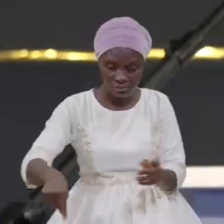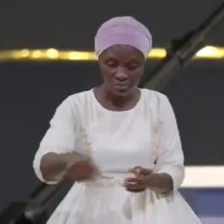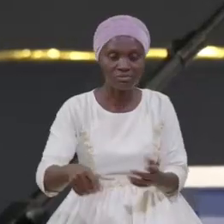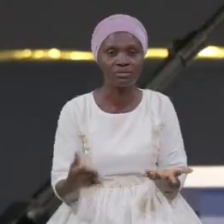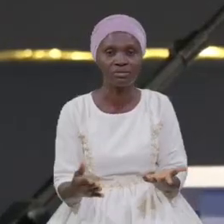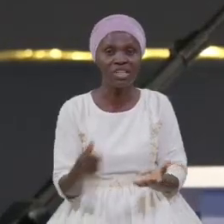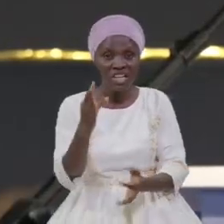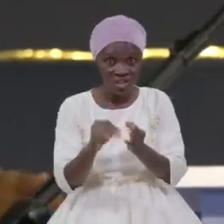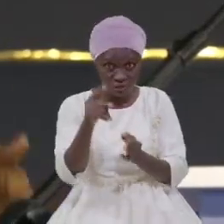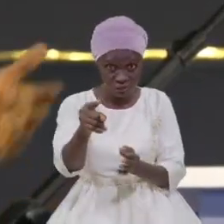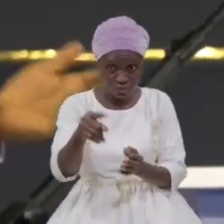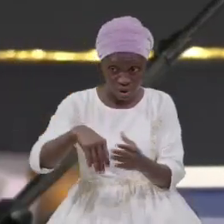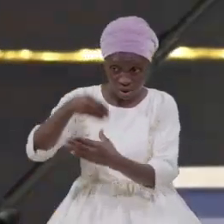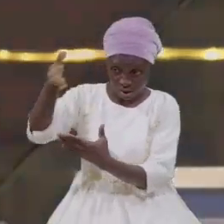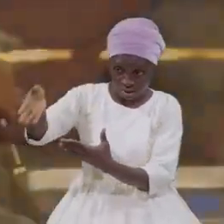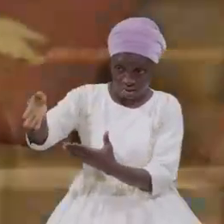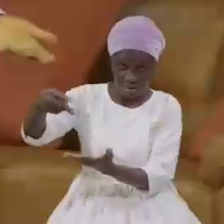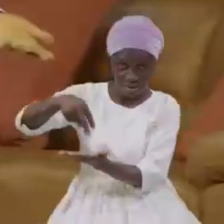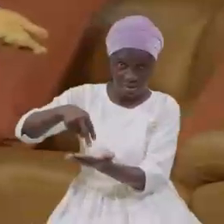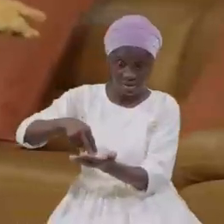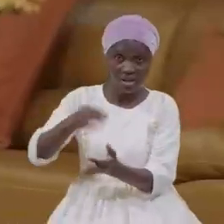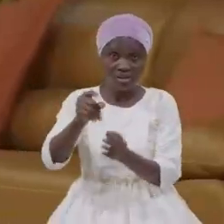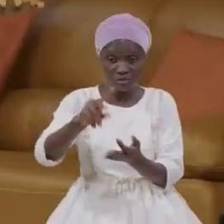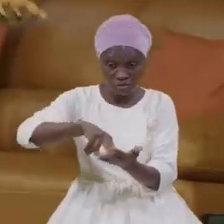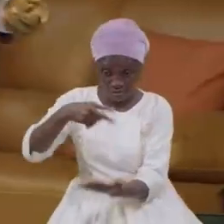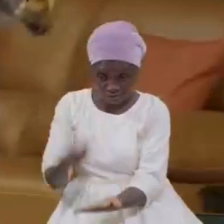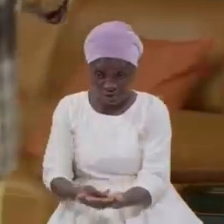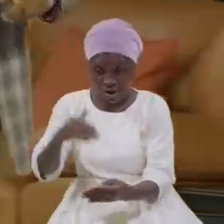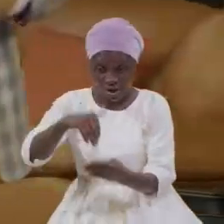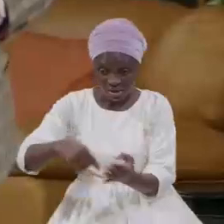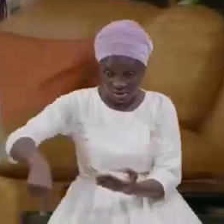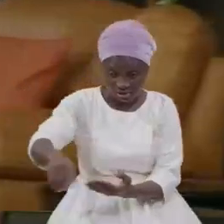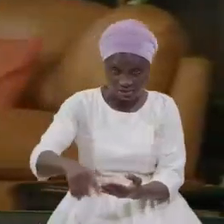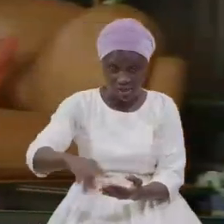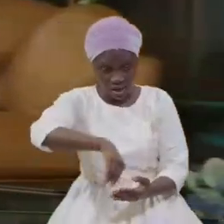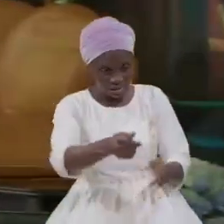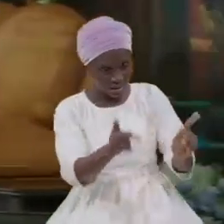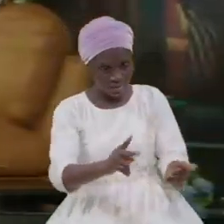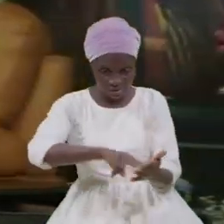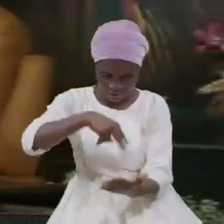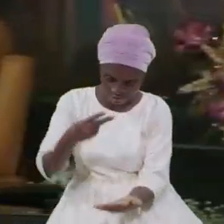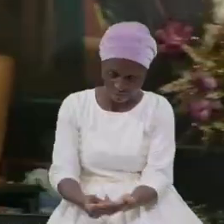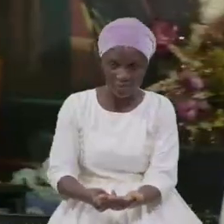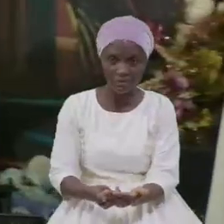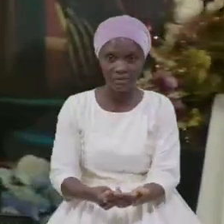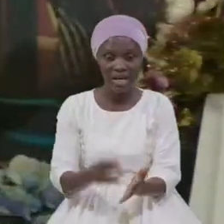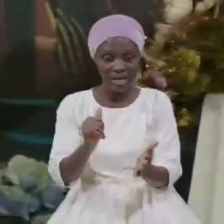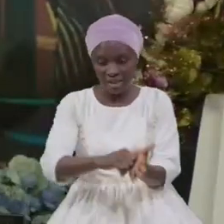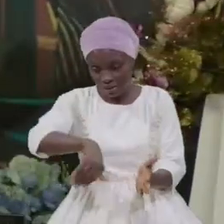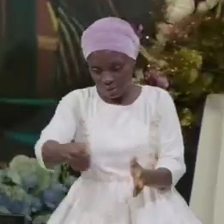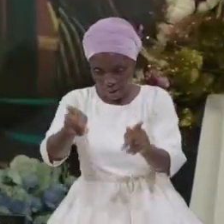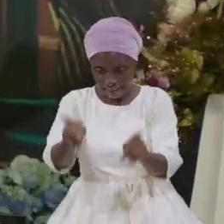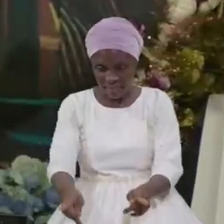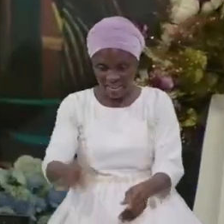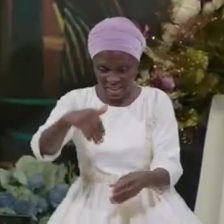the well, another person and fall into the well, that other person in the well cannot lift you